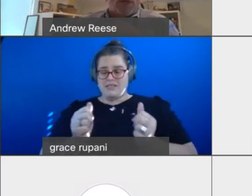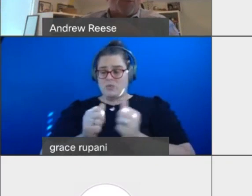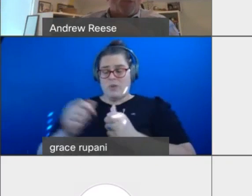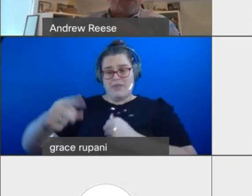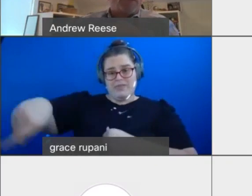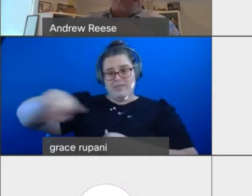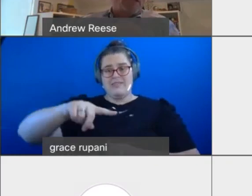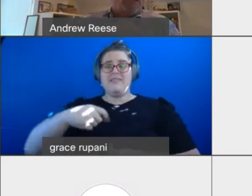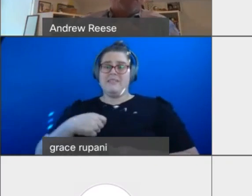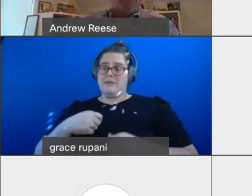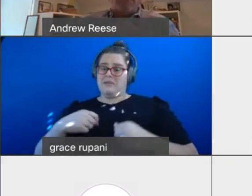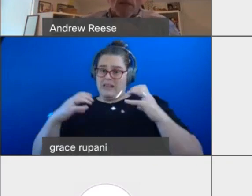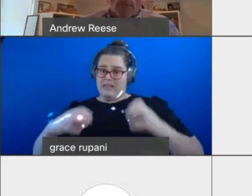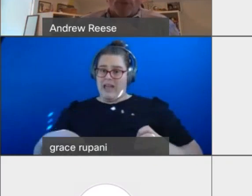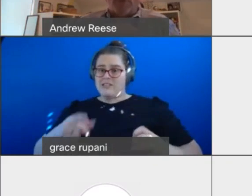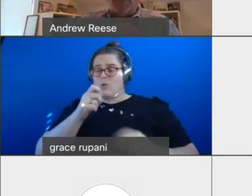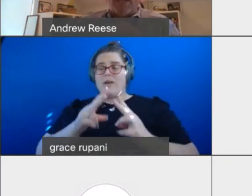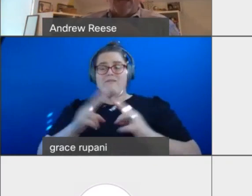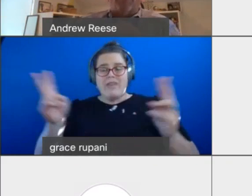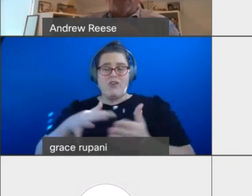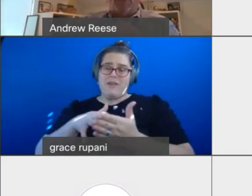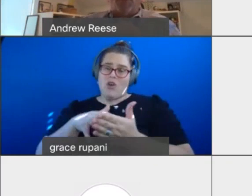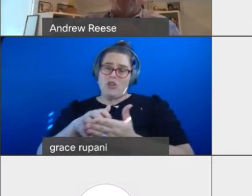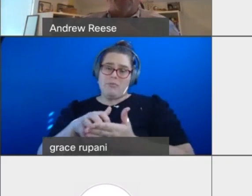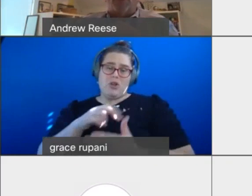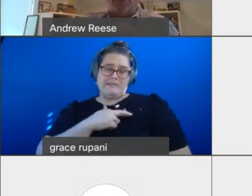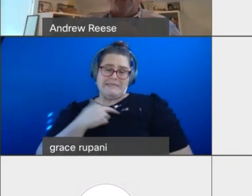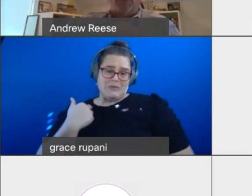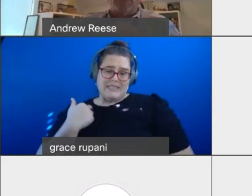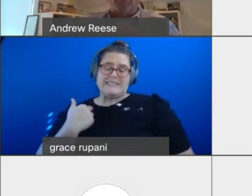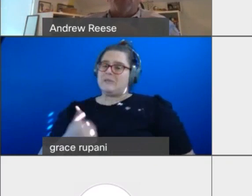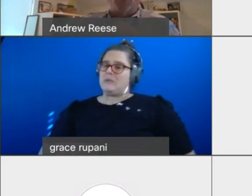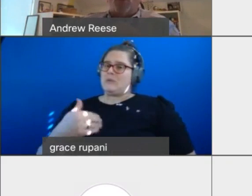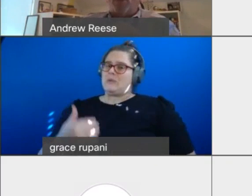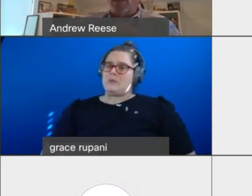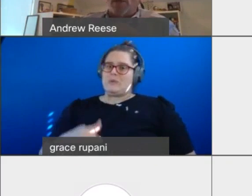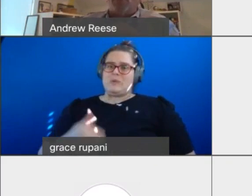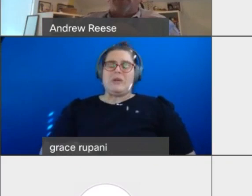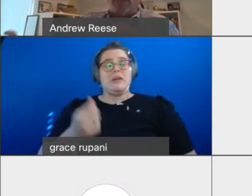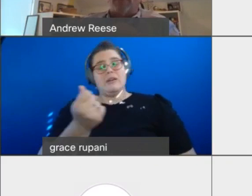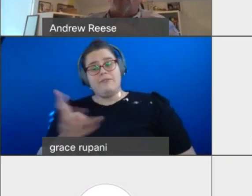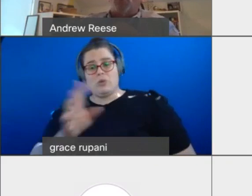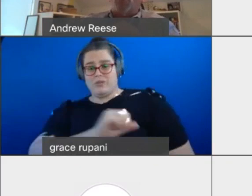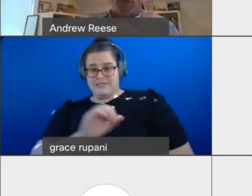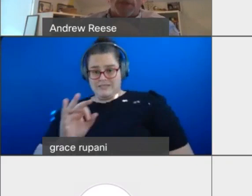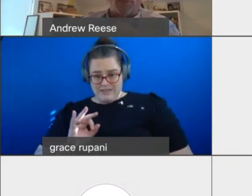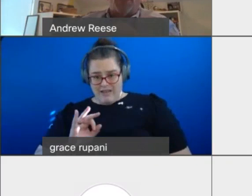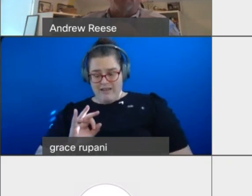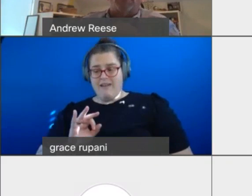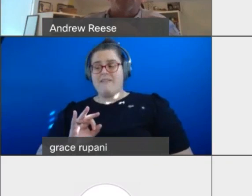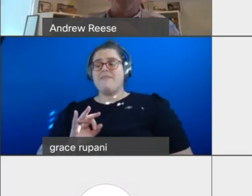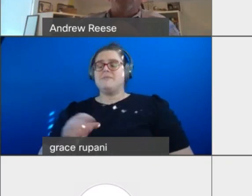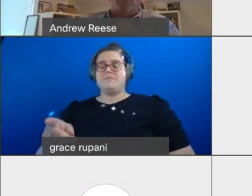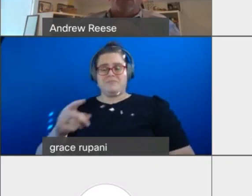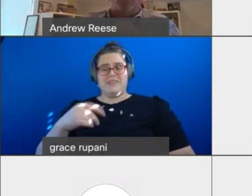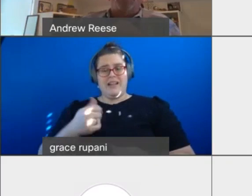people. We've seen a number of staff in a couple of different placements where a number of staff have all tested